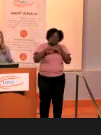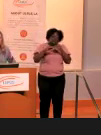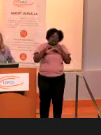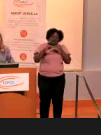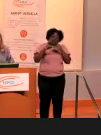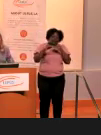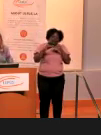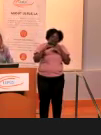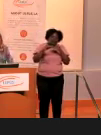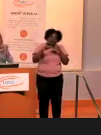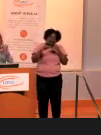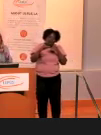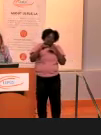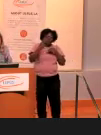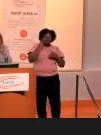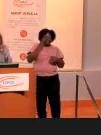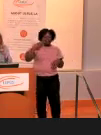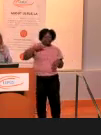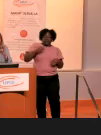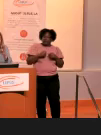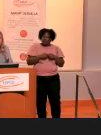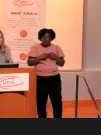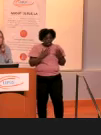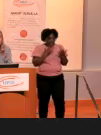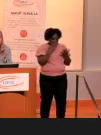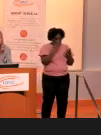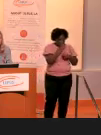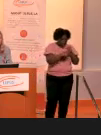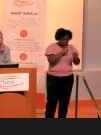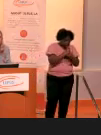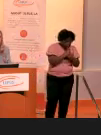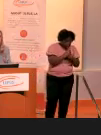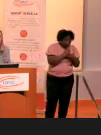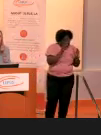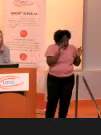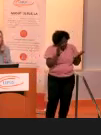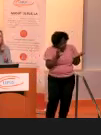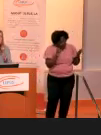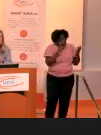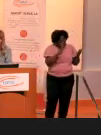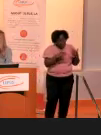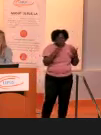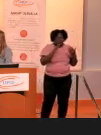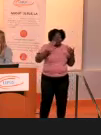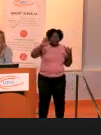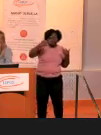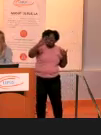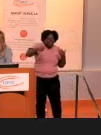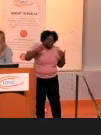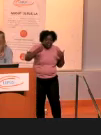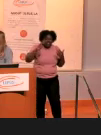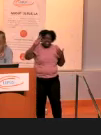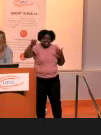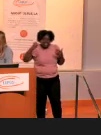we don't want to know what's happening at 1 year. We want to know how you're going to be doing 5 years, 6 years. And a lot